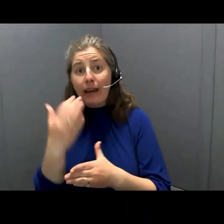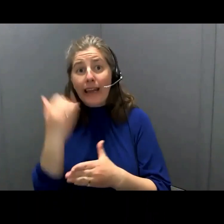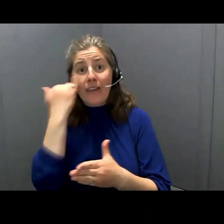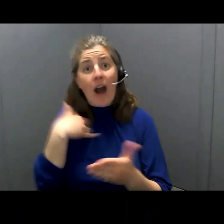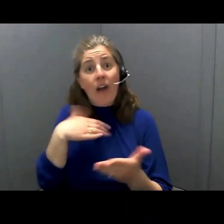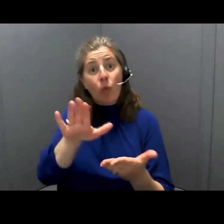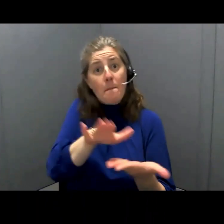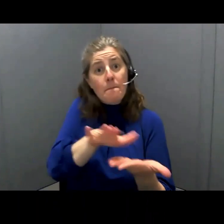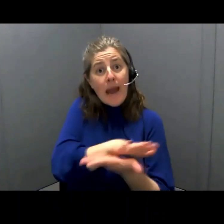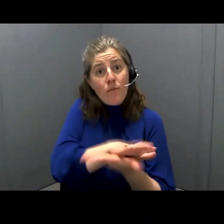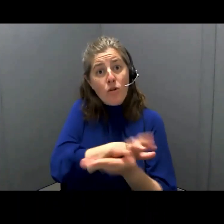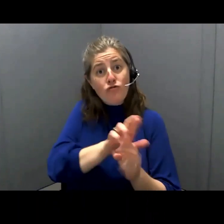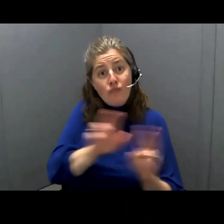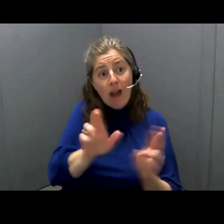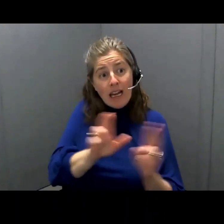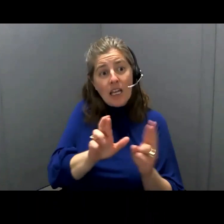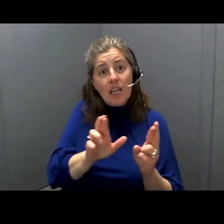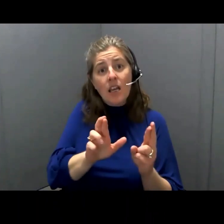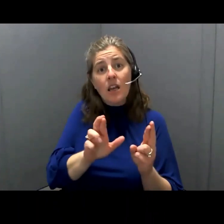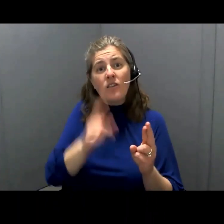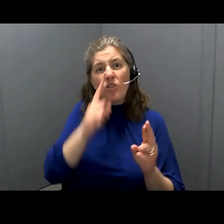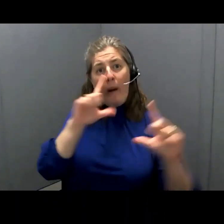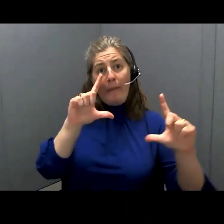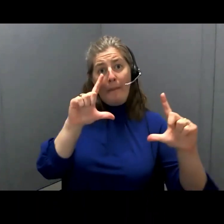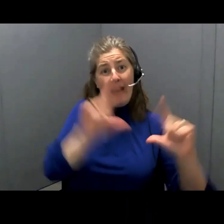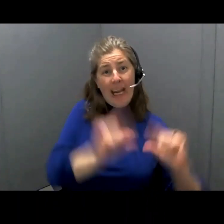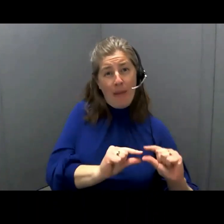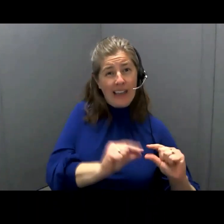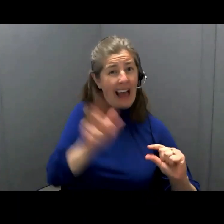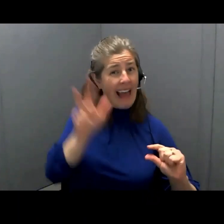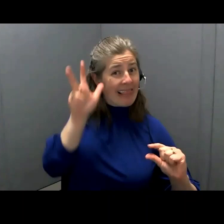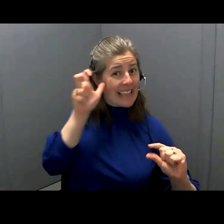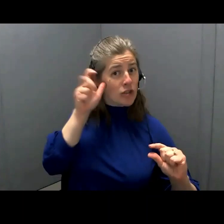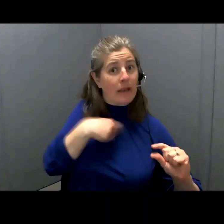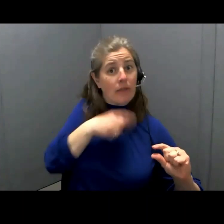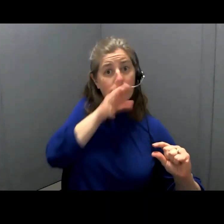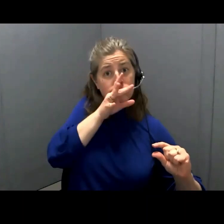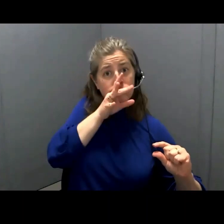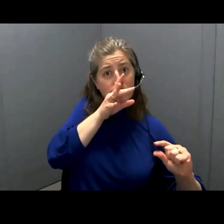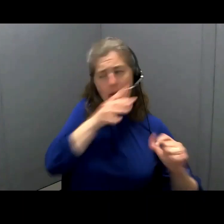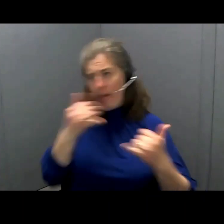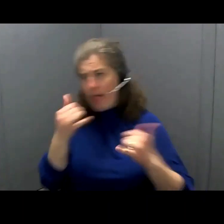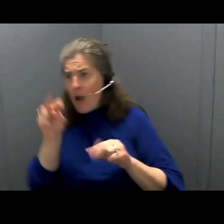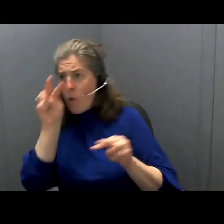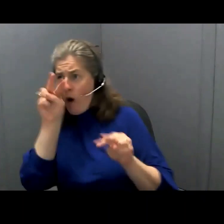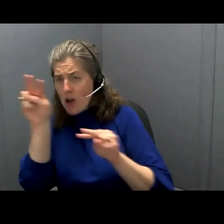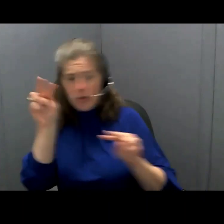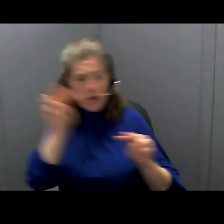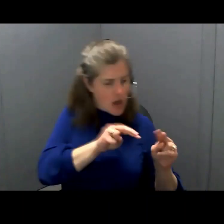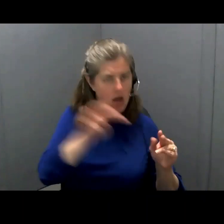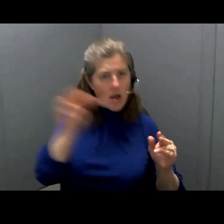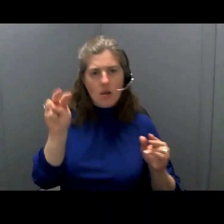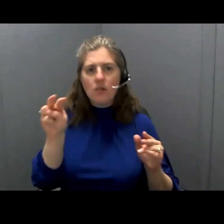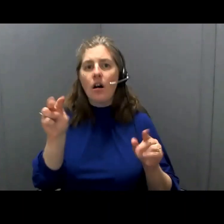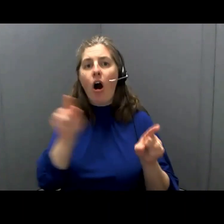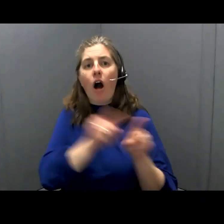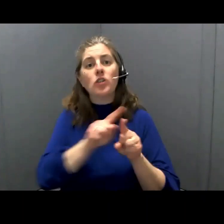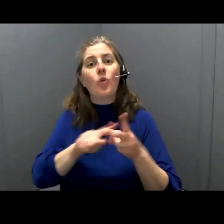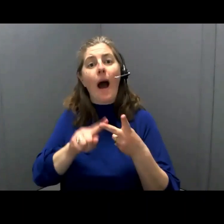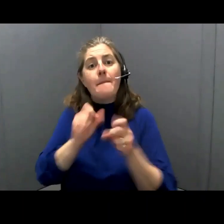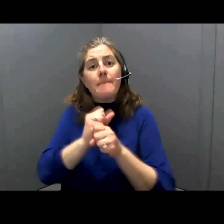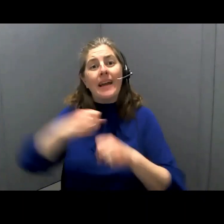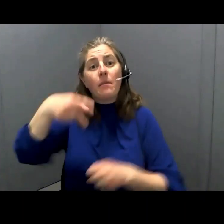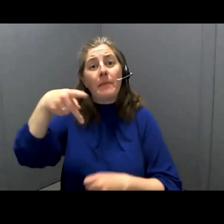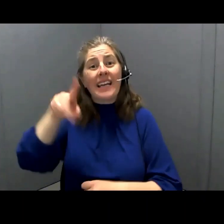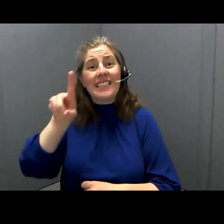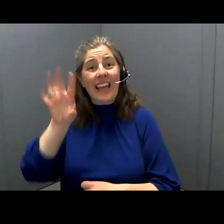paper handy, if you want to minimize the screen and listen and play around and watch. I also created a PDF that